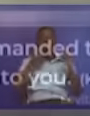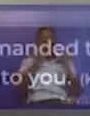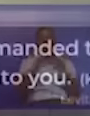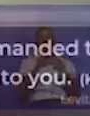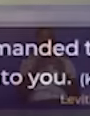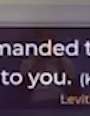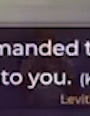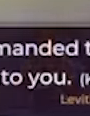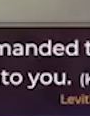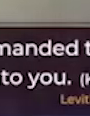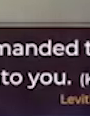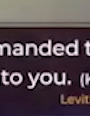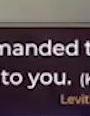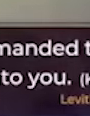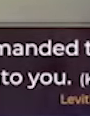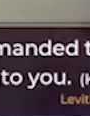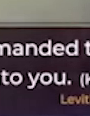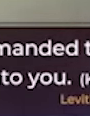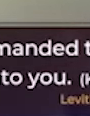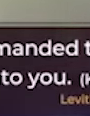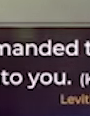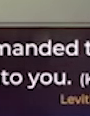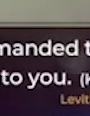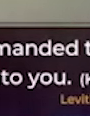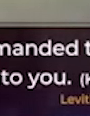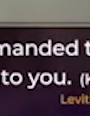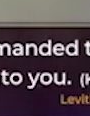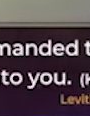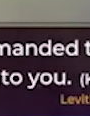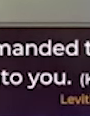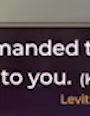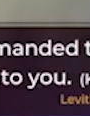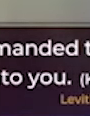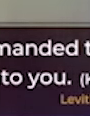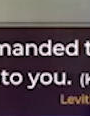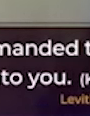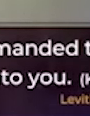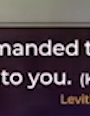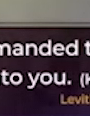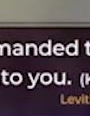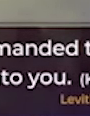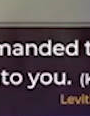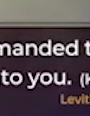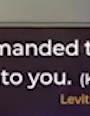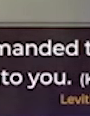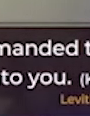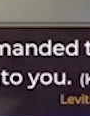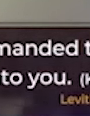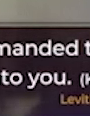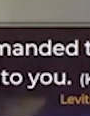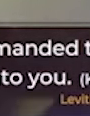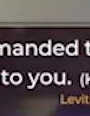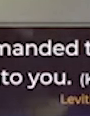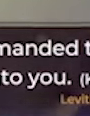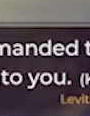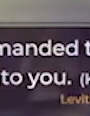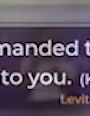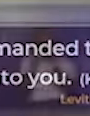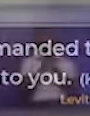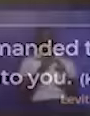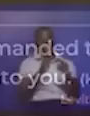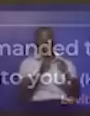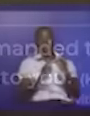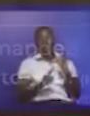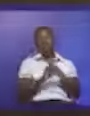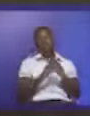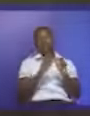Lord commanded that ye should do, and the glory of the Lord shall appear unto you. The glory will not just appear. There